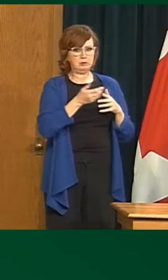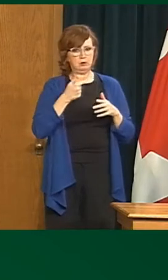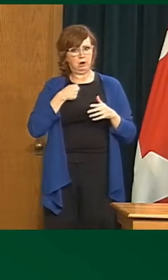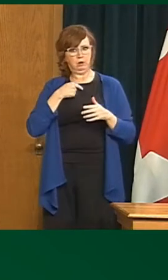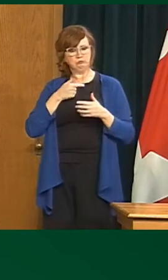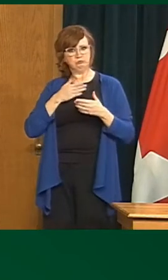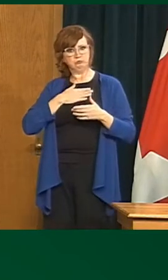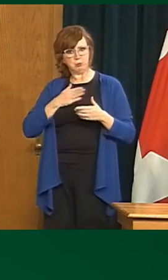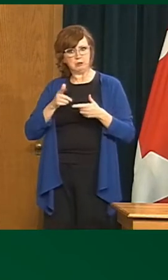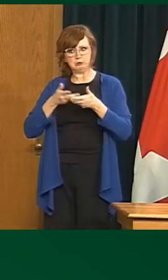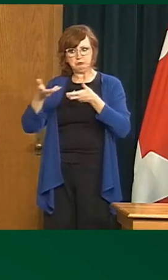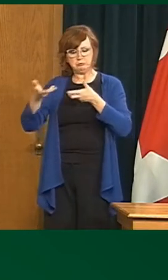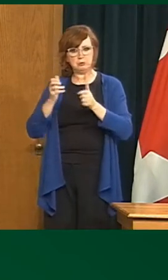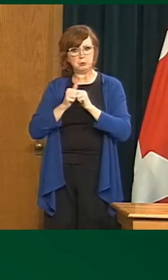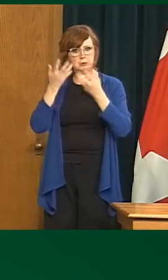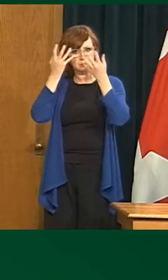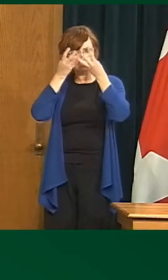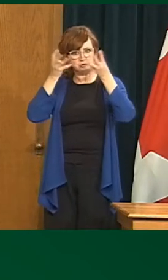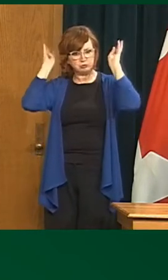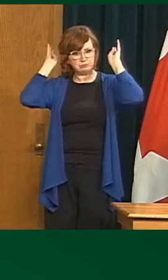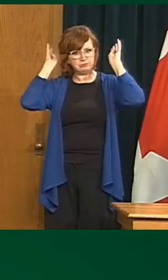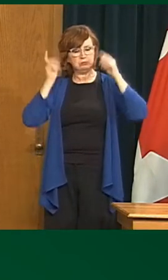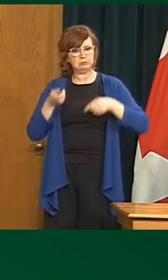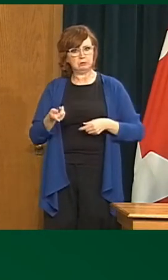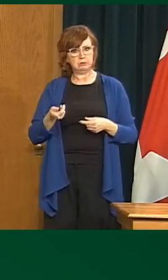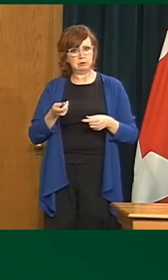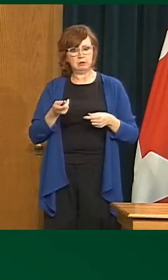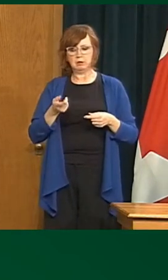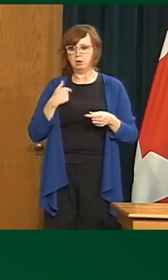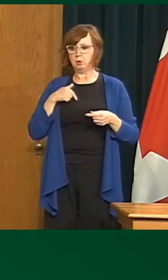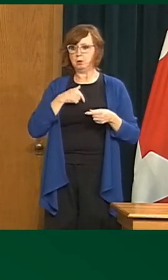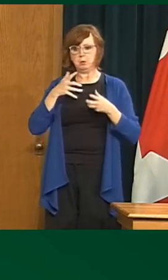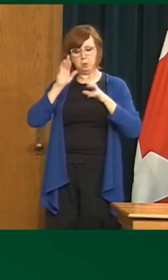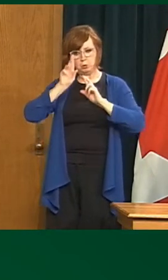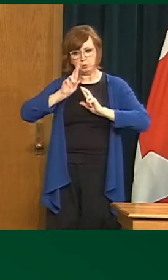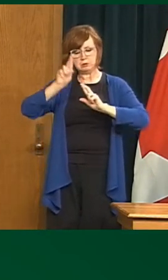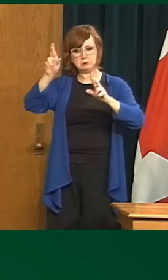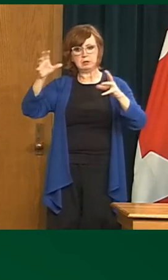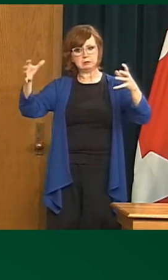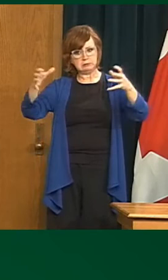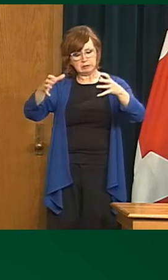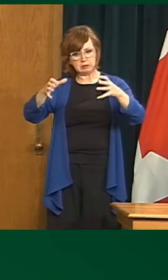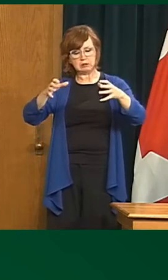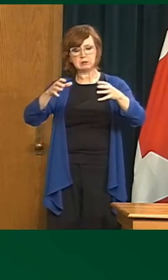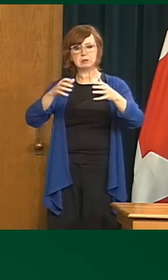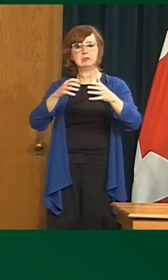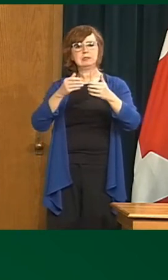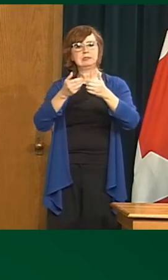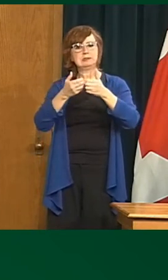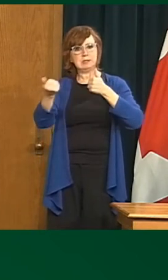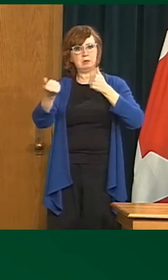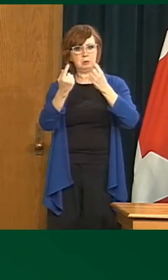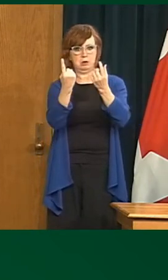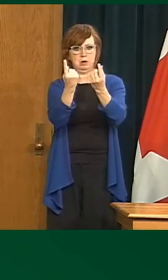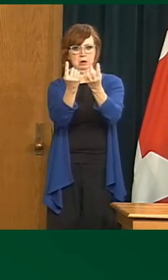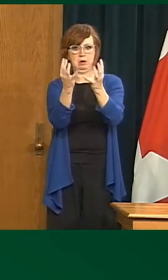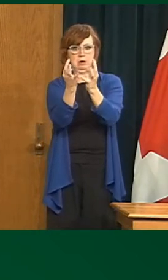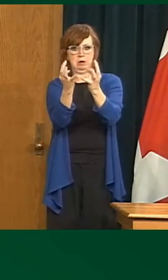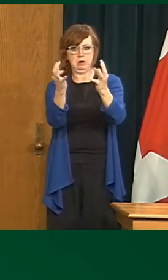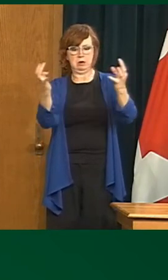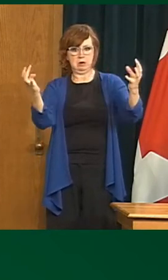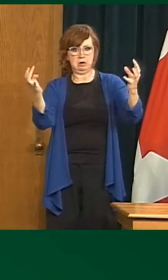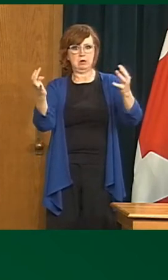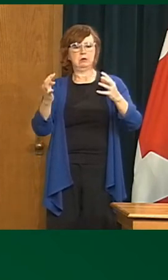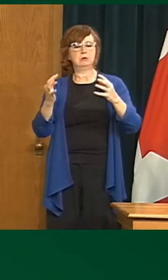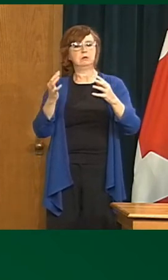they can still remain to gather, like many other gatherings have, but ensure that they are staying physically distant and keeping our communities and